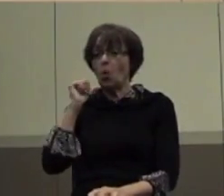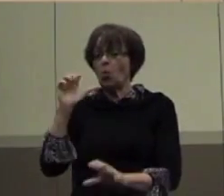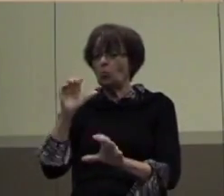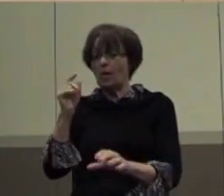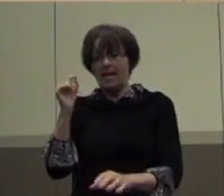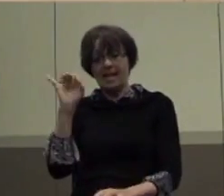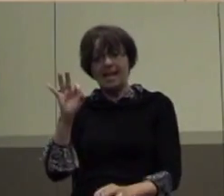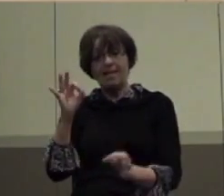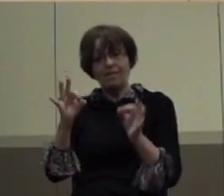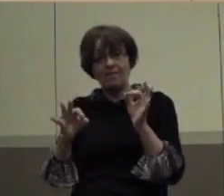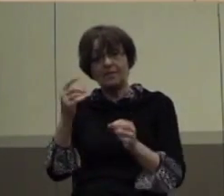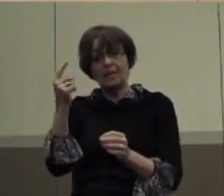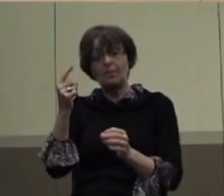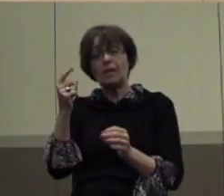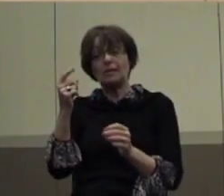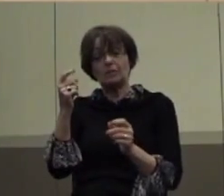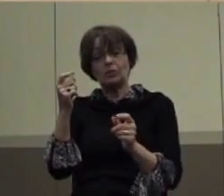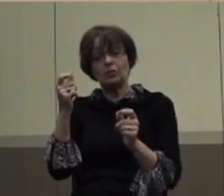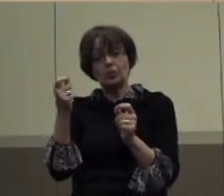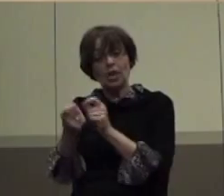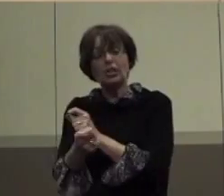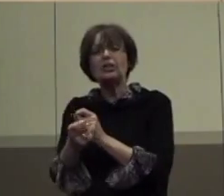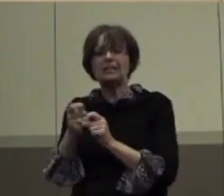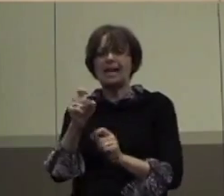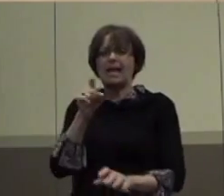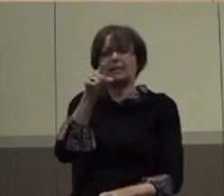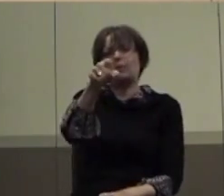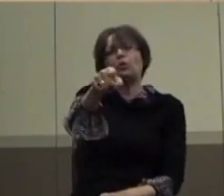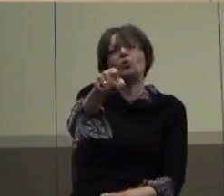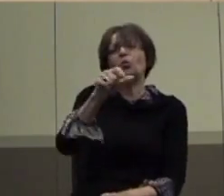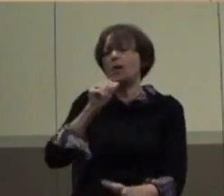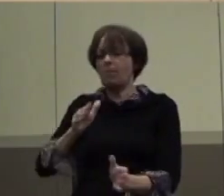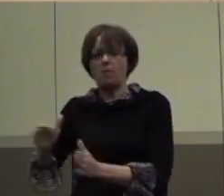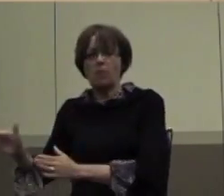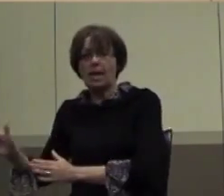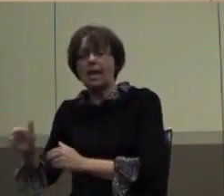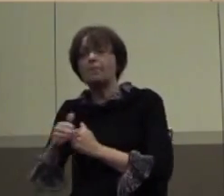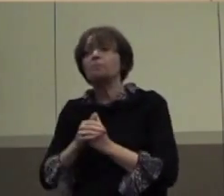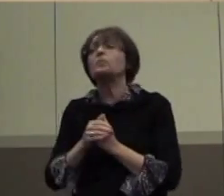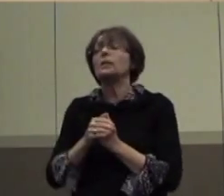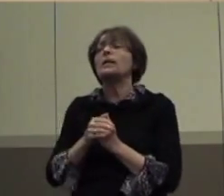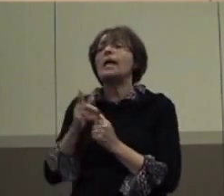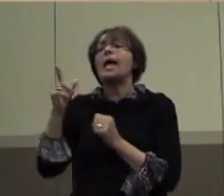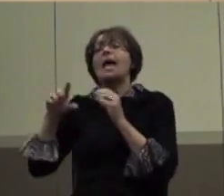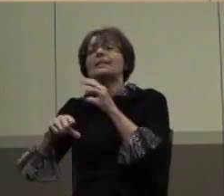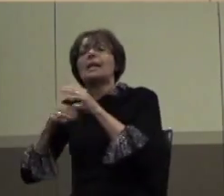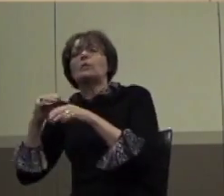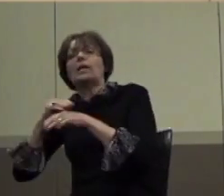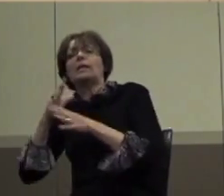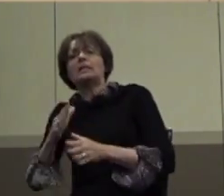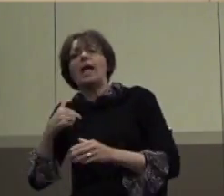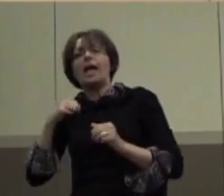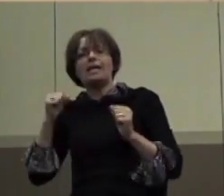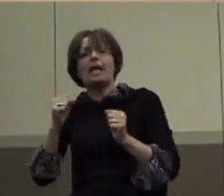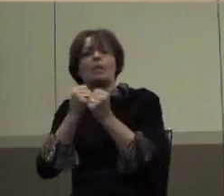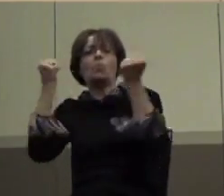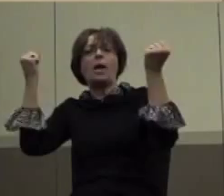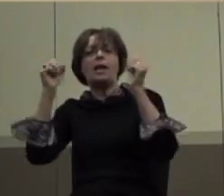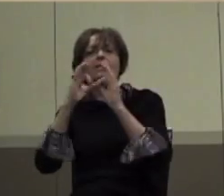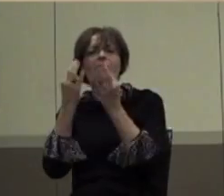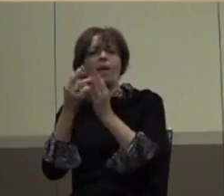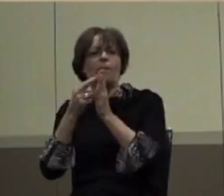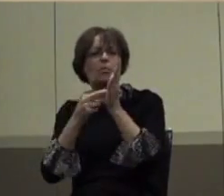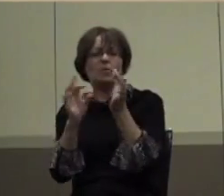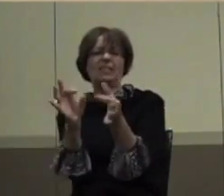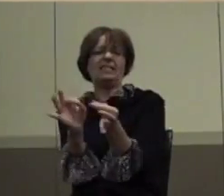going to change, it's not going to be the plan. It's going to be you. And one of the things as an outside consultant, I can come in and break those family rules and say that kind of stuff,